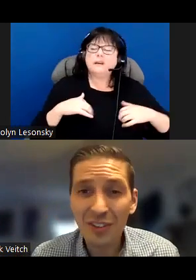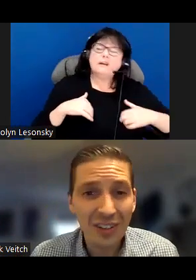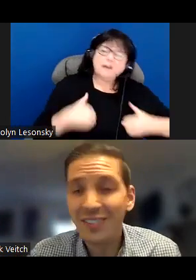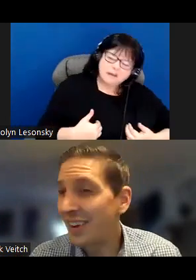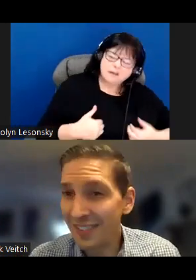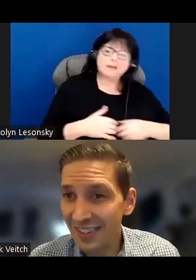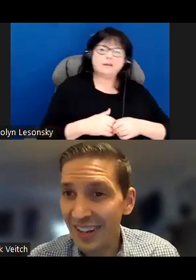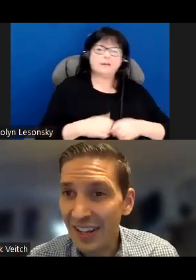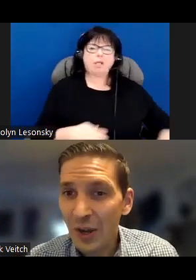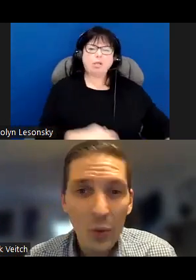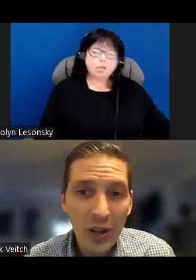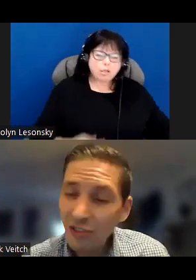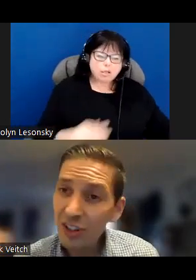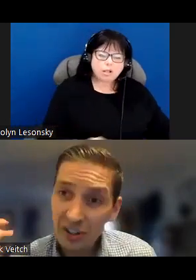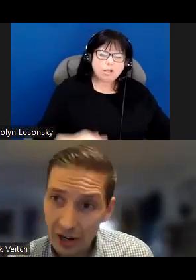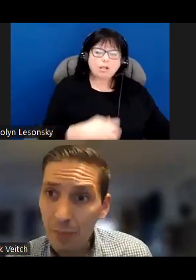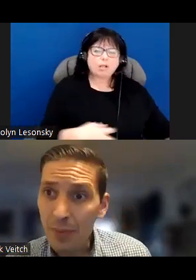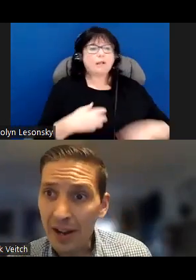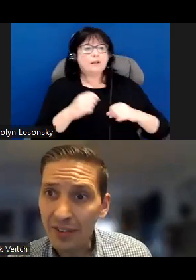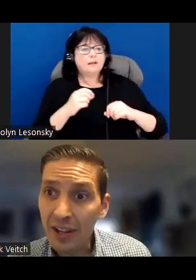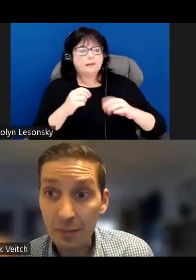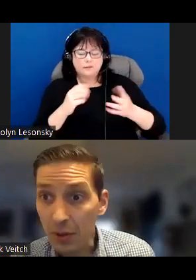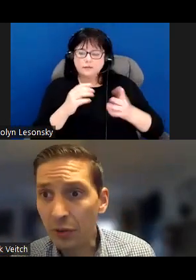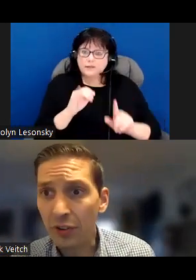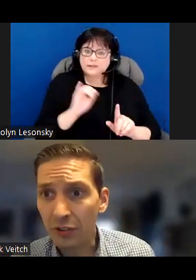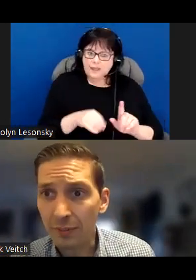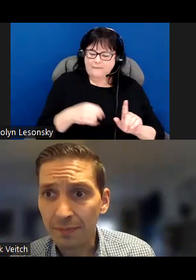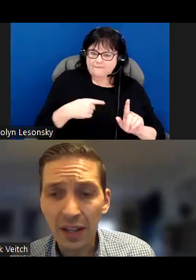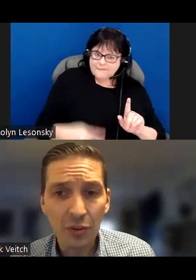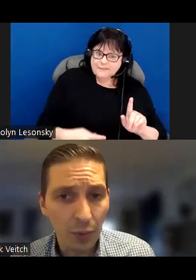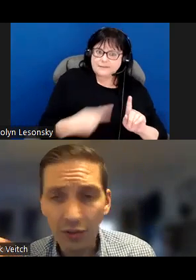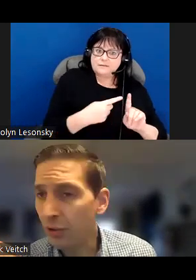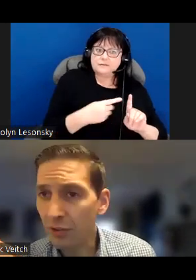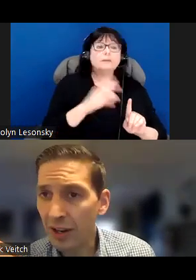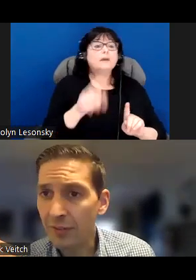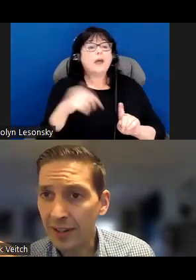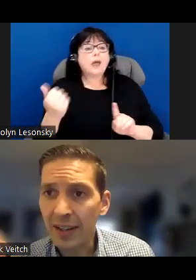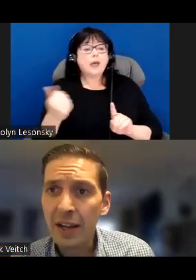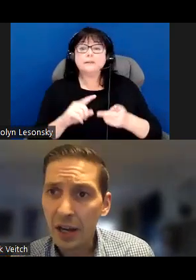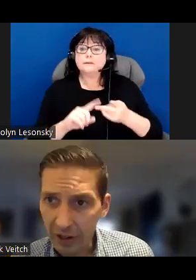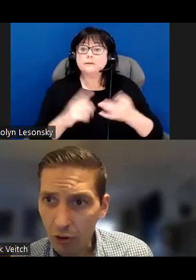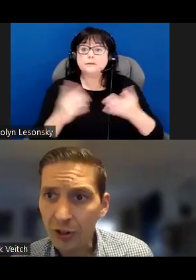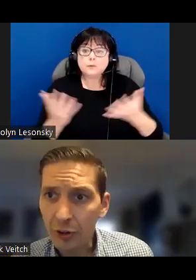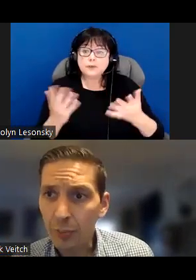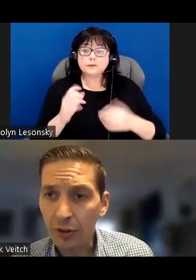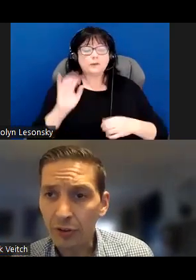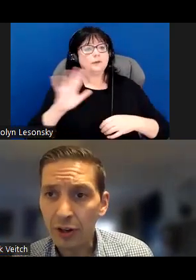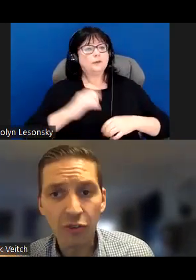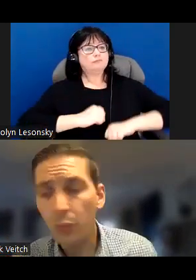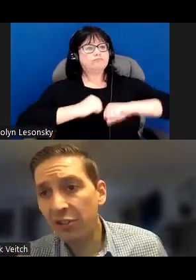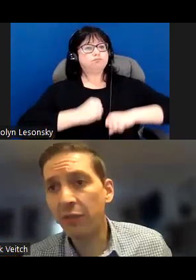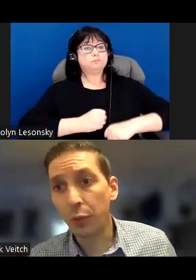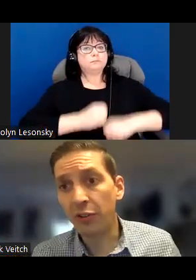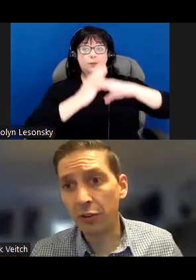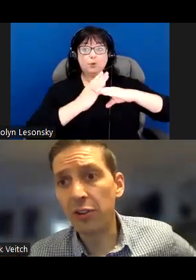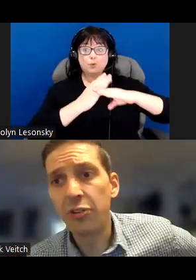I'm physically exhausted. We actually see a compromise in immune system as a real sort of side effect of that chronic or prolonged